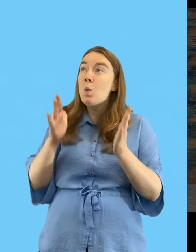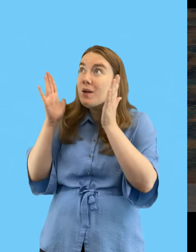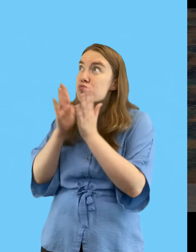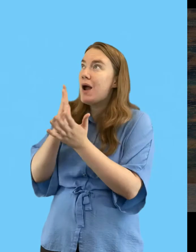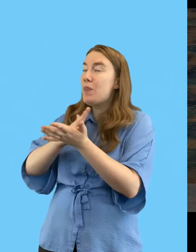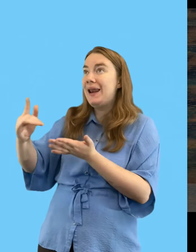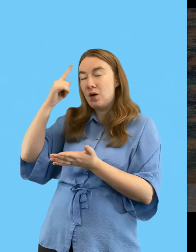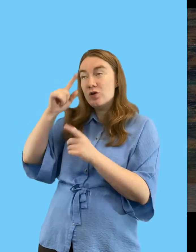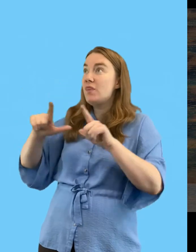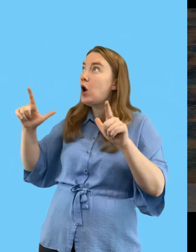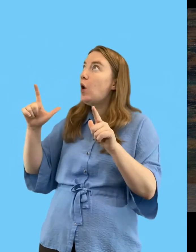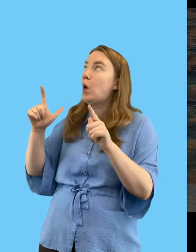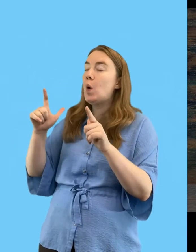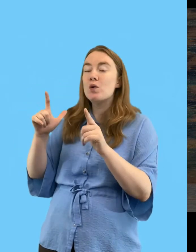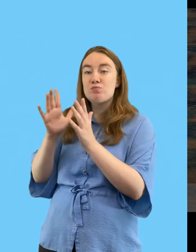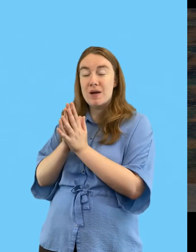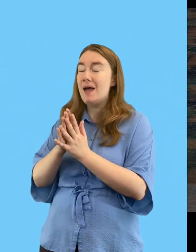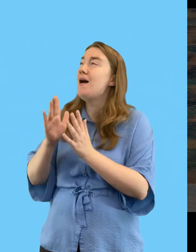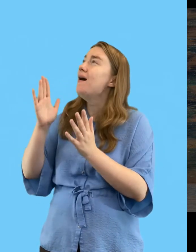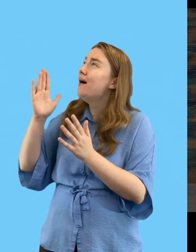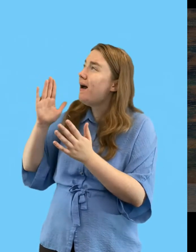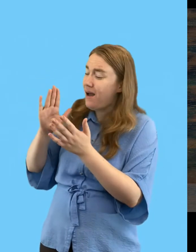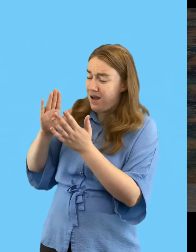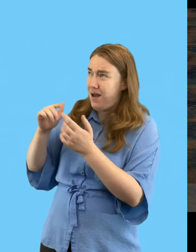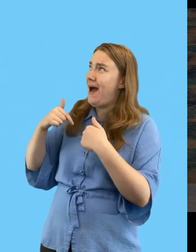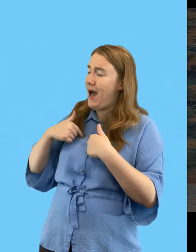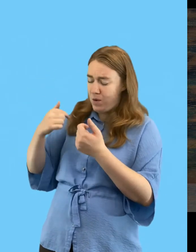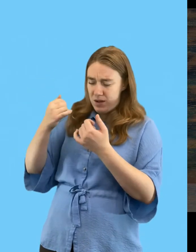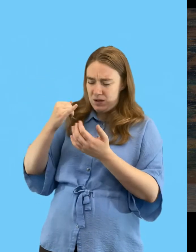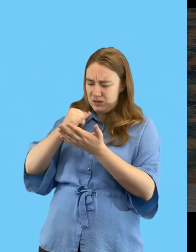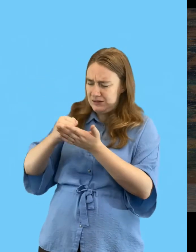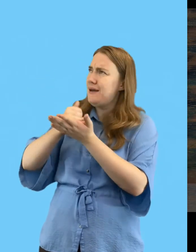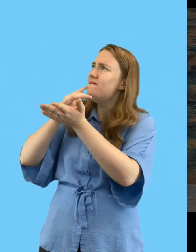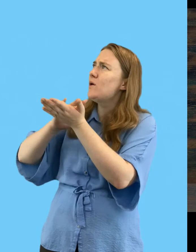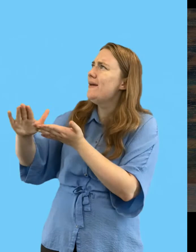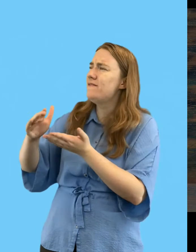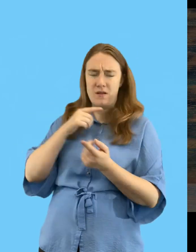Prayer. Father, forgive us our debts as we have also forgiven our debtors.